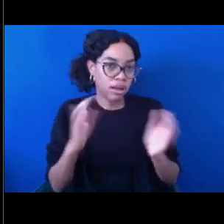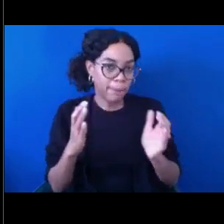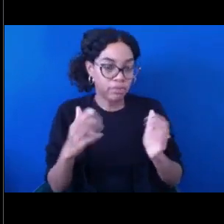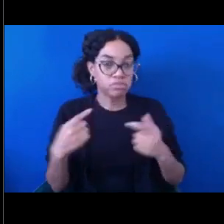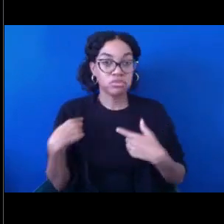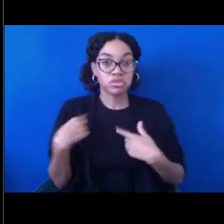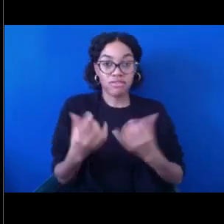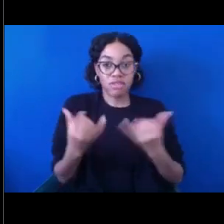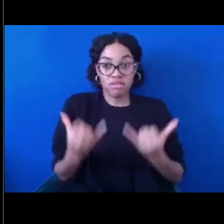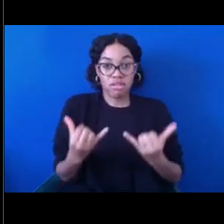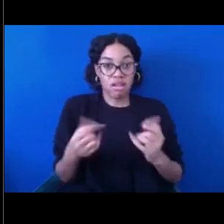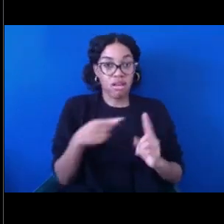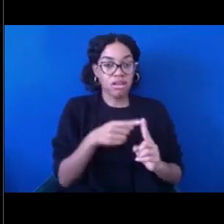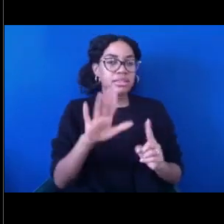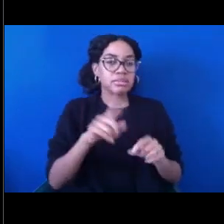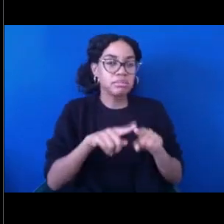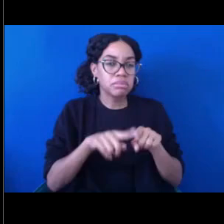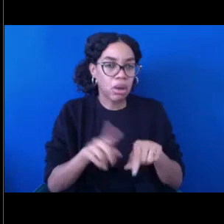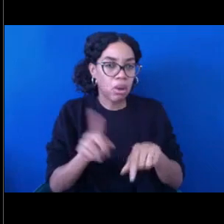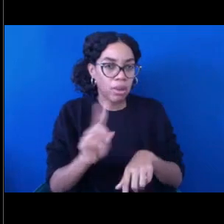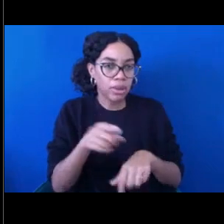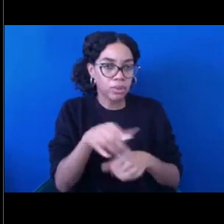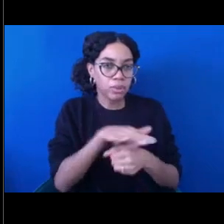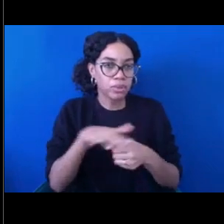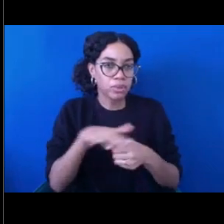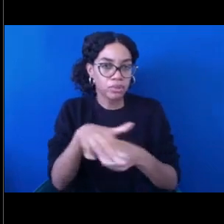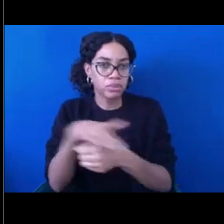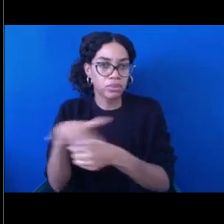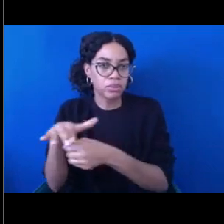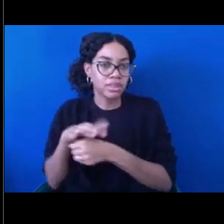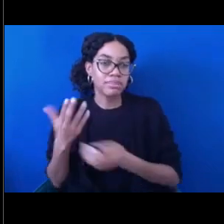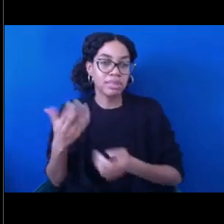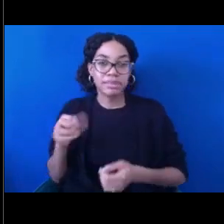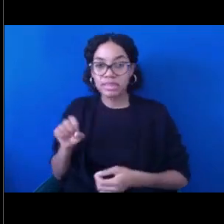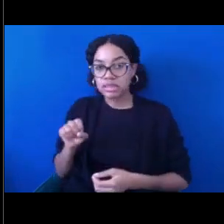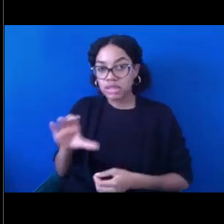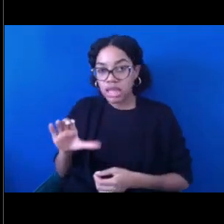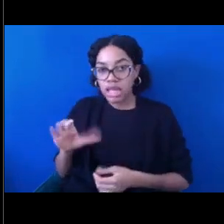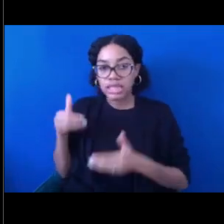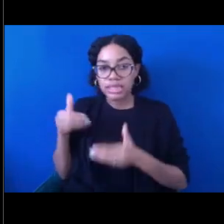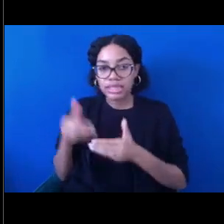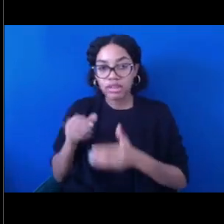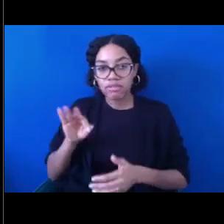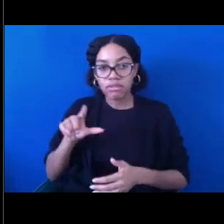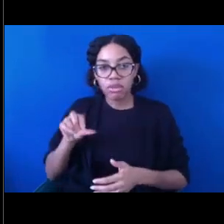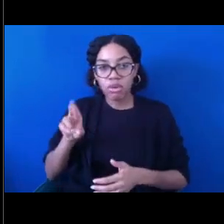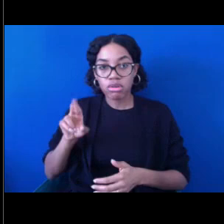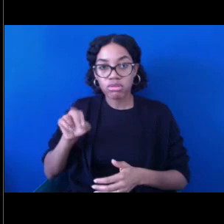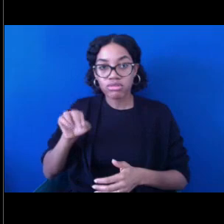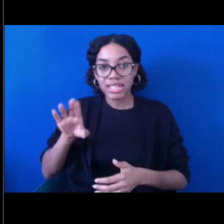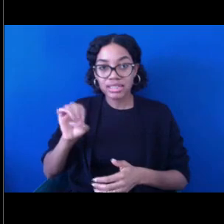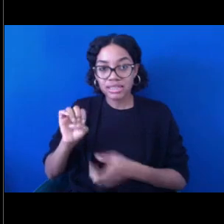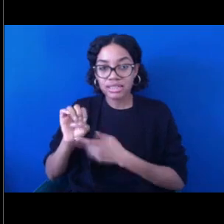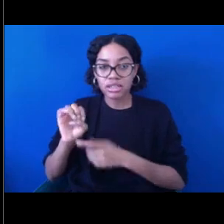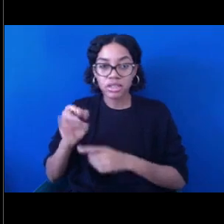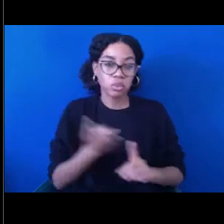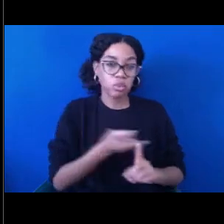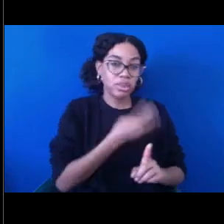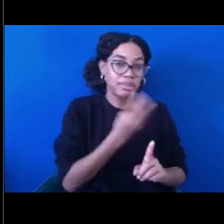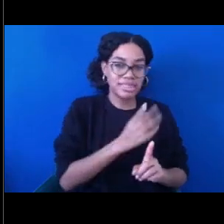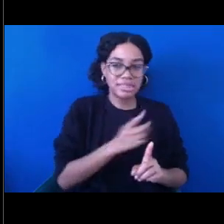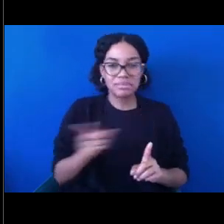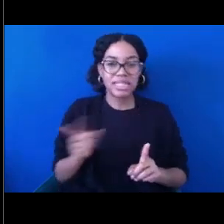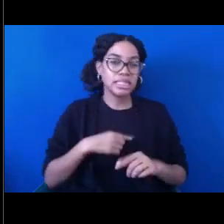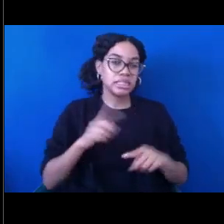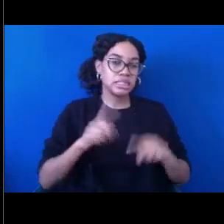at, in Wilmington or in the South Carolina PD region around Florence, it varies a little bit from about 2.5 to 3 inches of